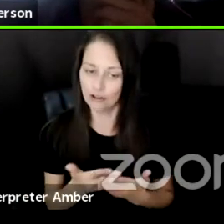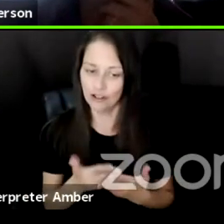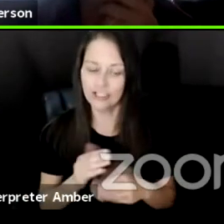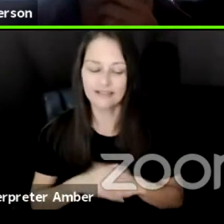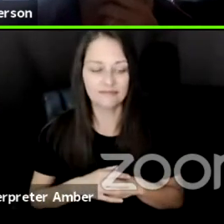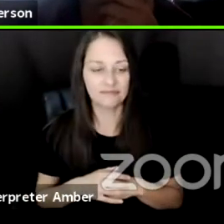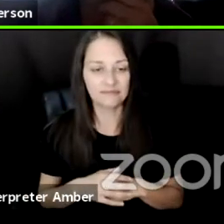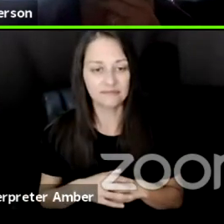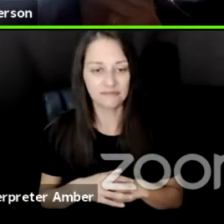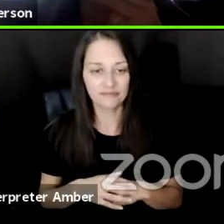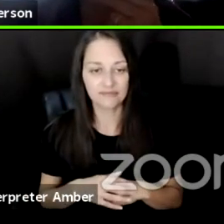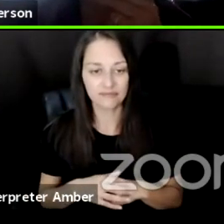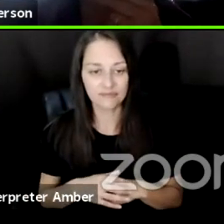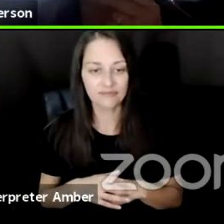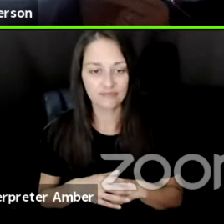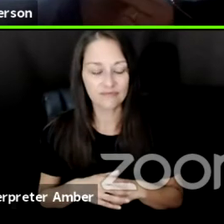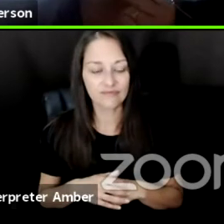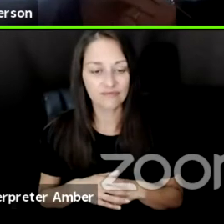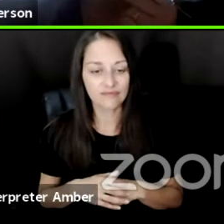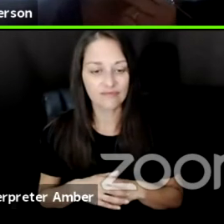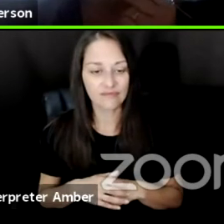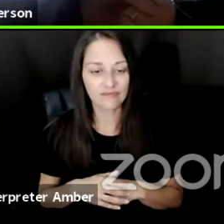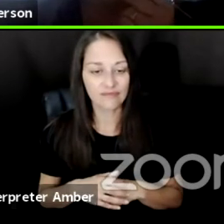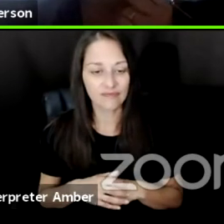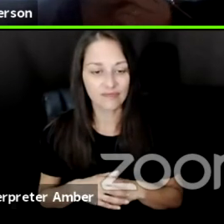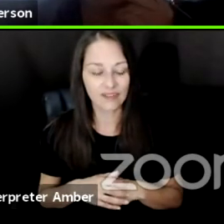one of the things I'd really like to see is